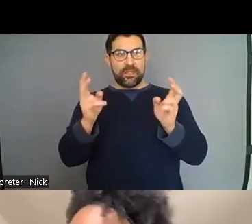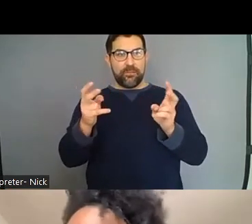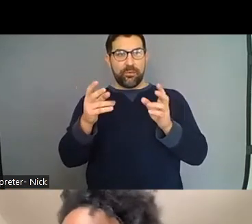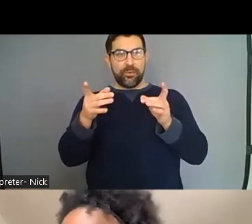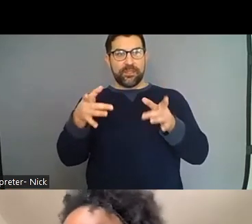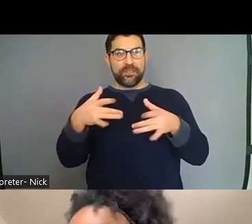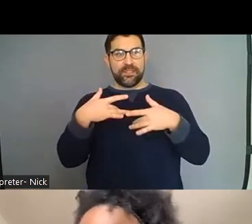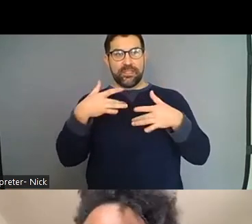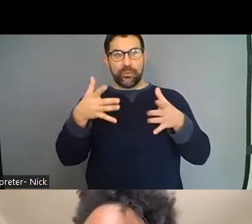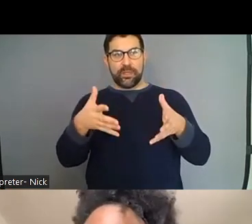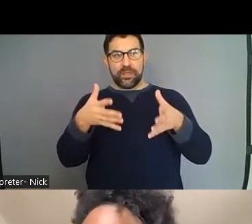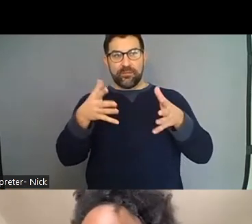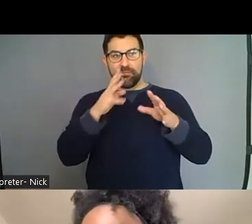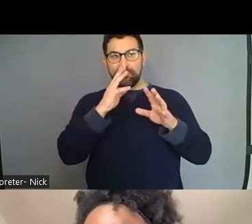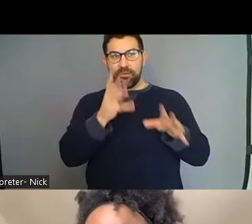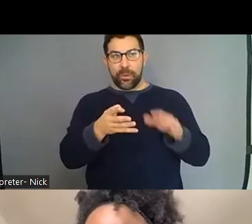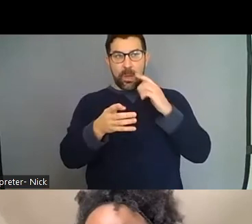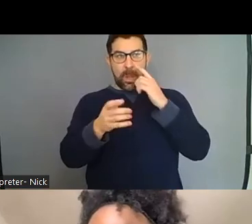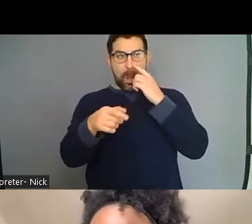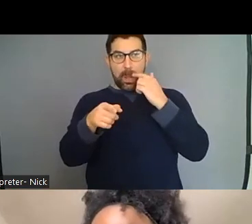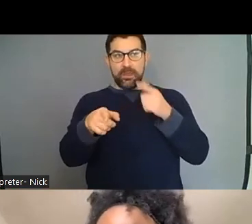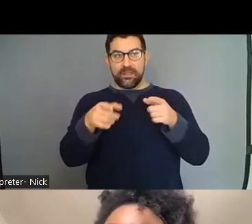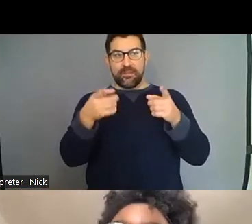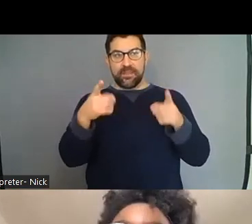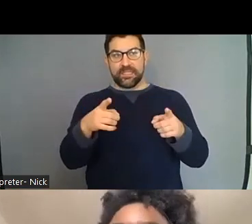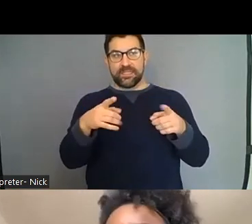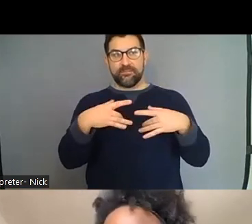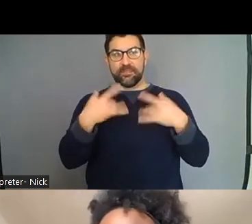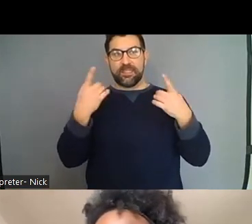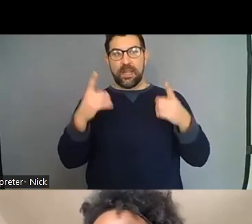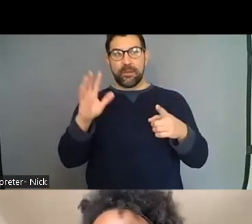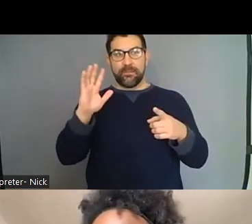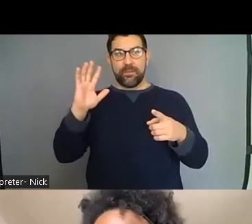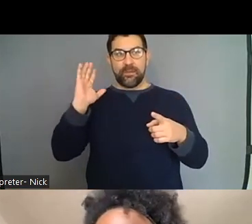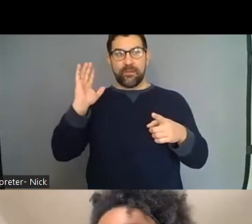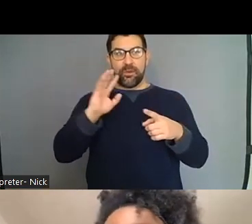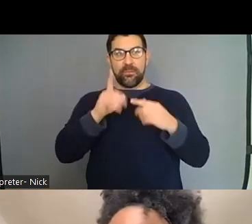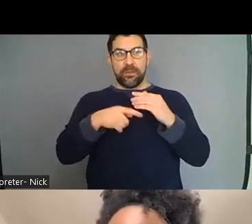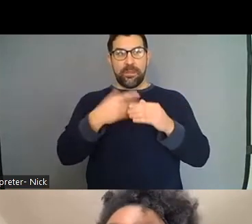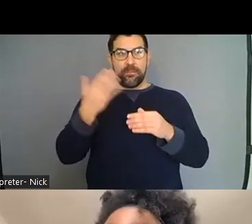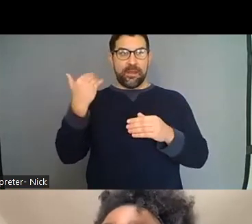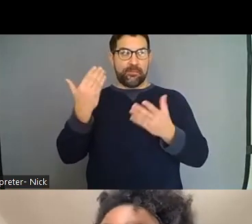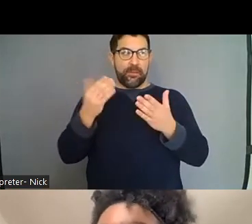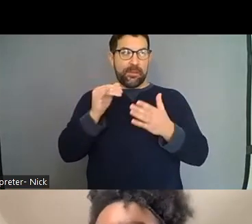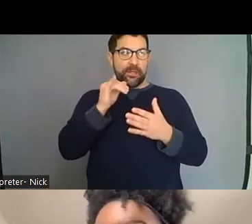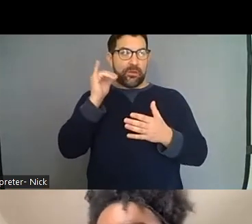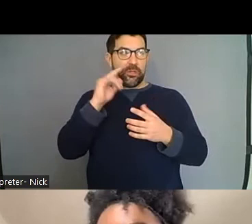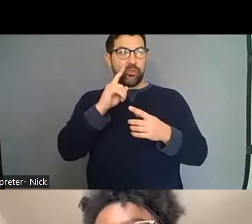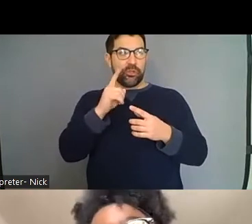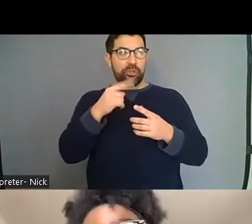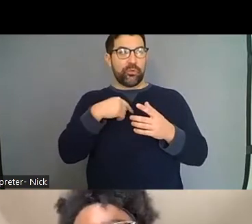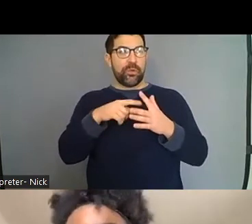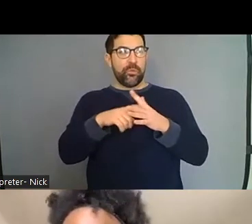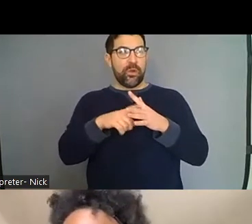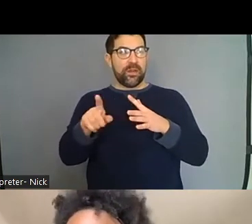out of. Yeah, sure, these events happened in the past. Yeah, sure, and even then, talking about the past, that could have been yesterday. So yeah, sure, we walked out. How